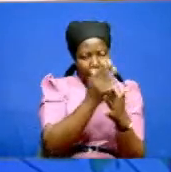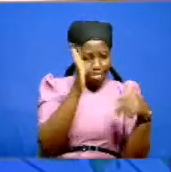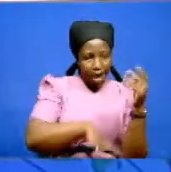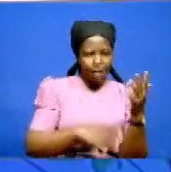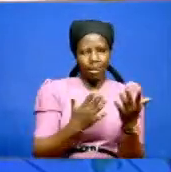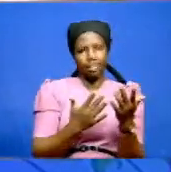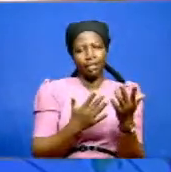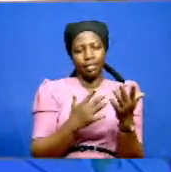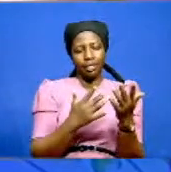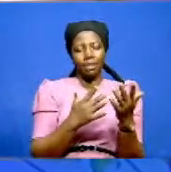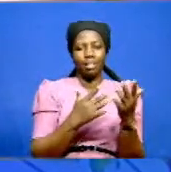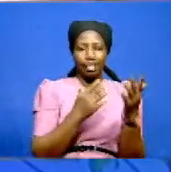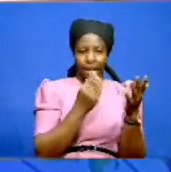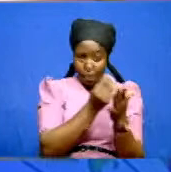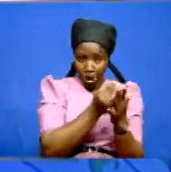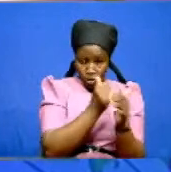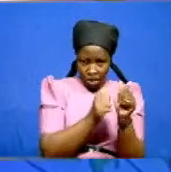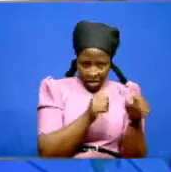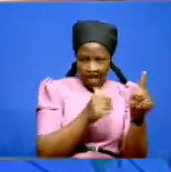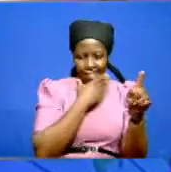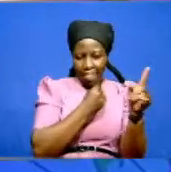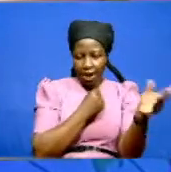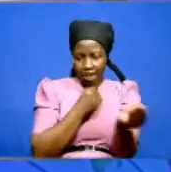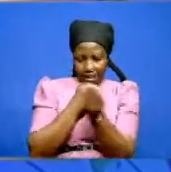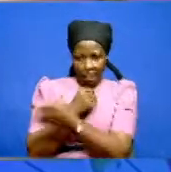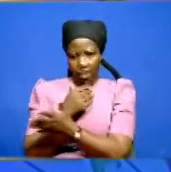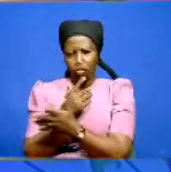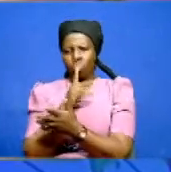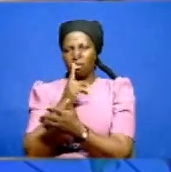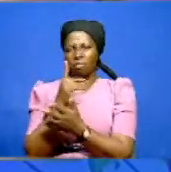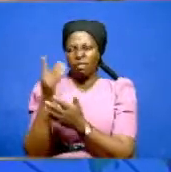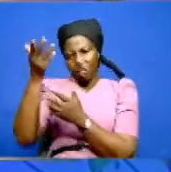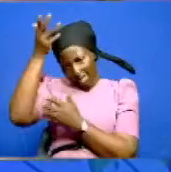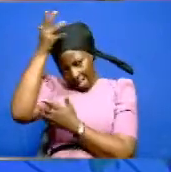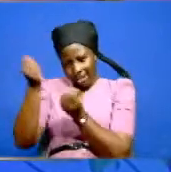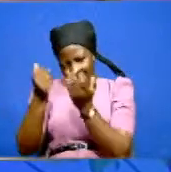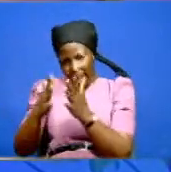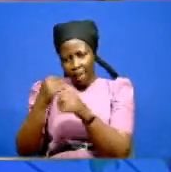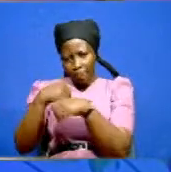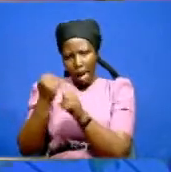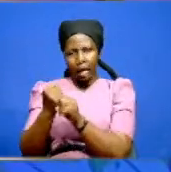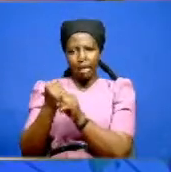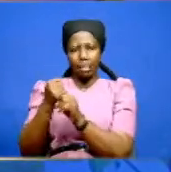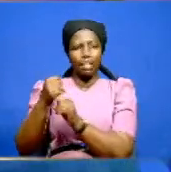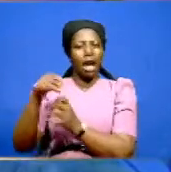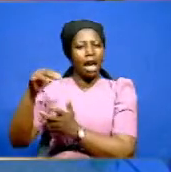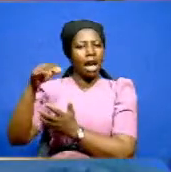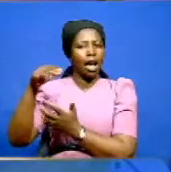him. In other words, the taxi driver made a mistake because of the mix-up